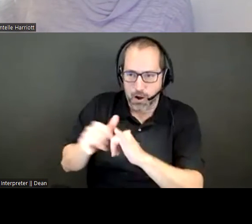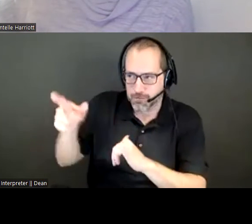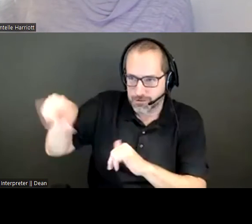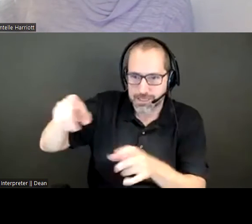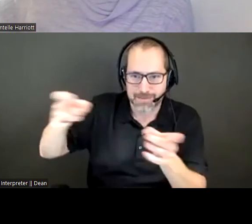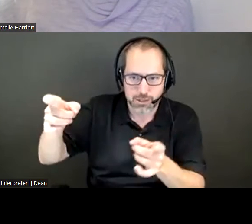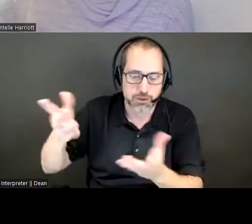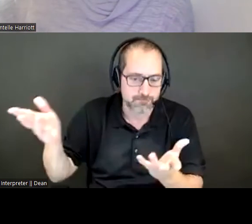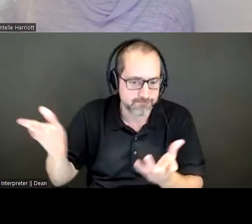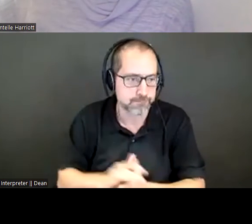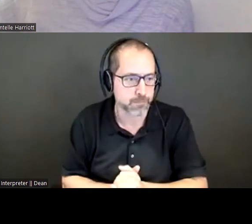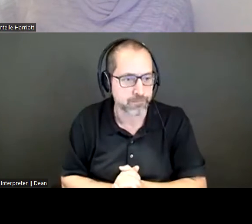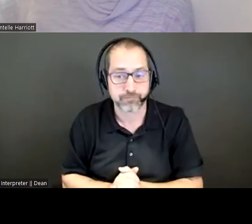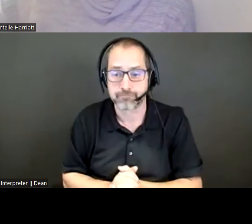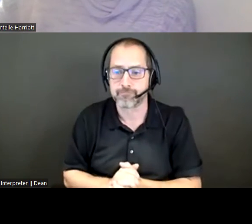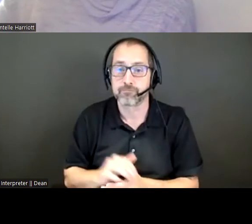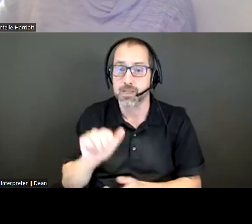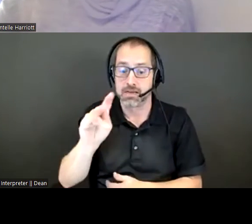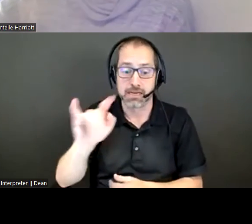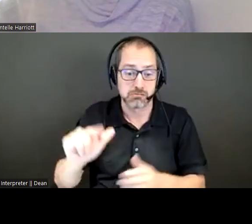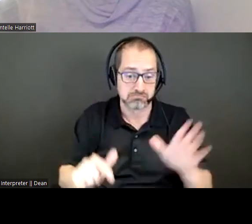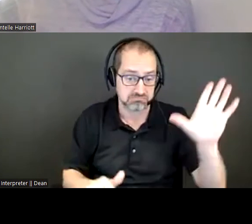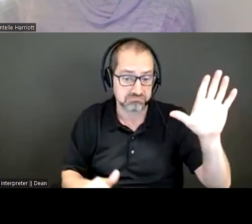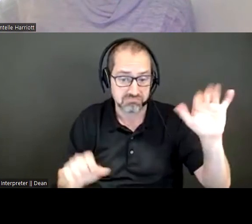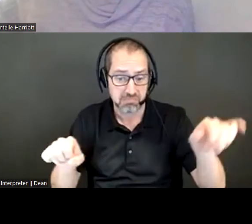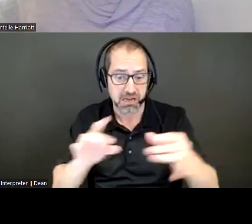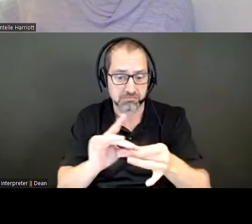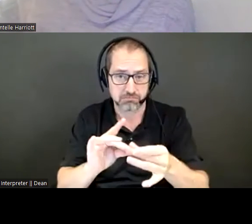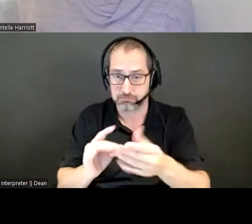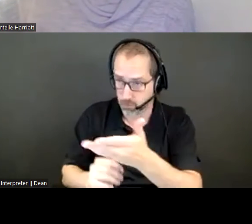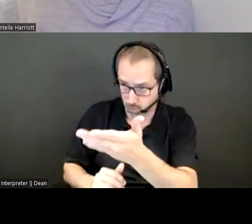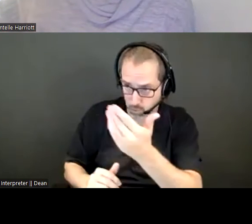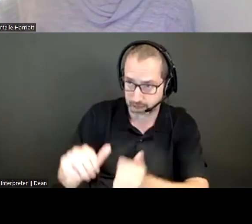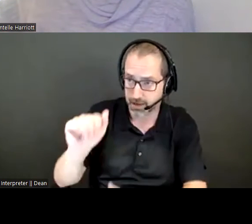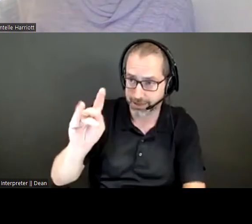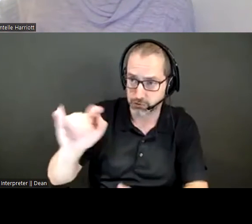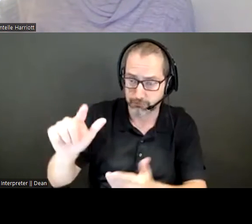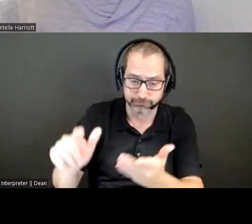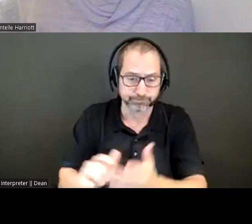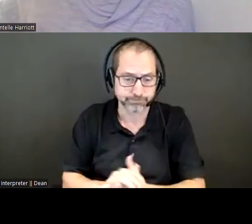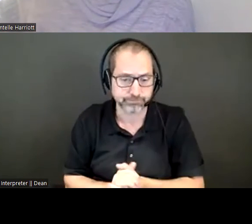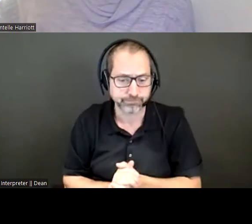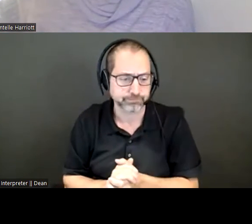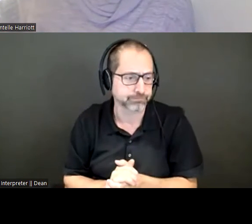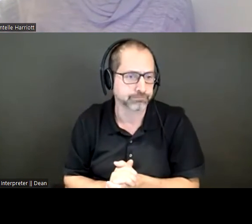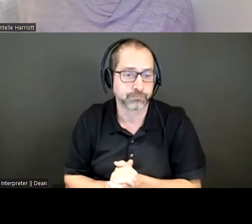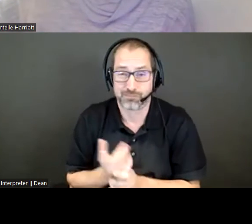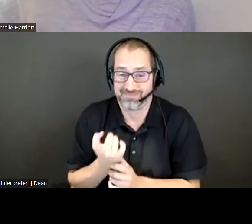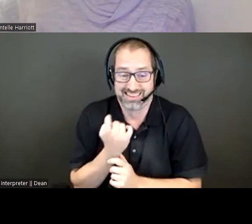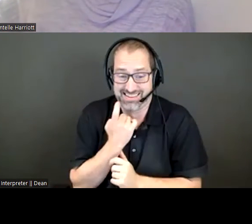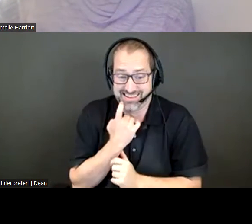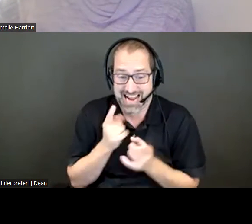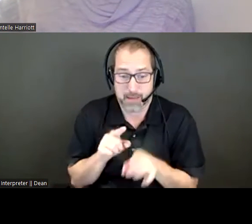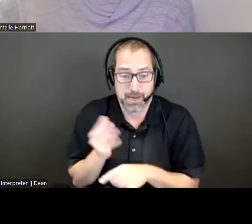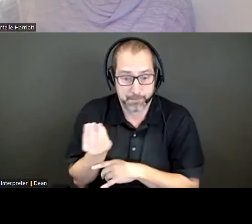I could speak to that. Mm-hmm. Go ahead. So just this past Monday in